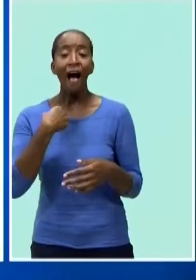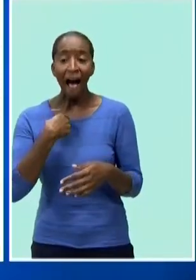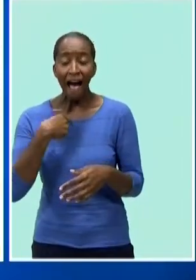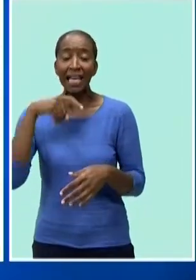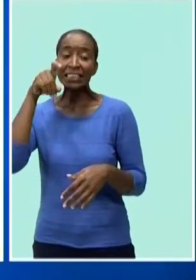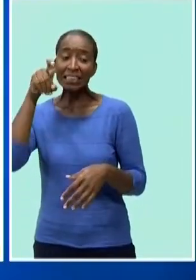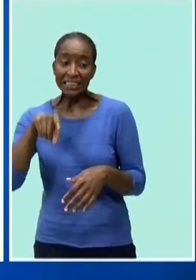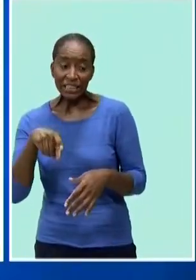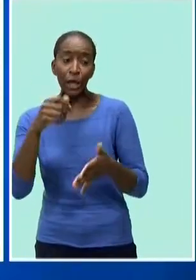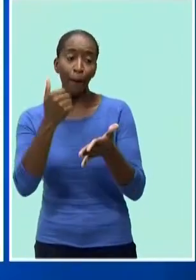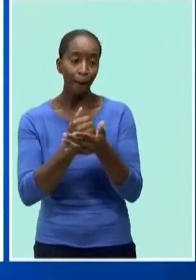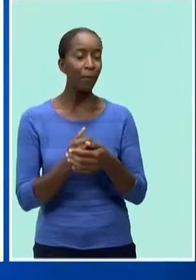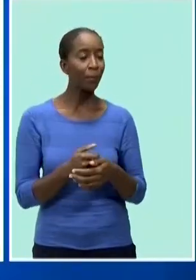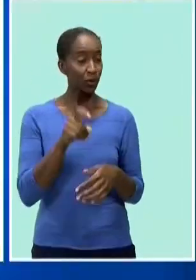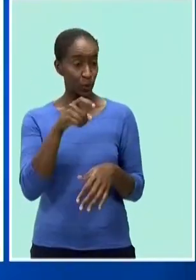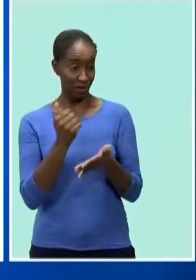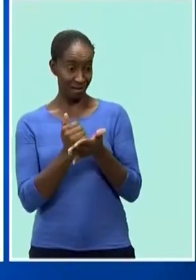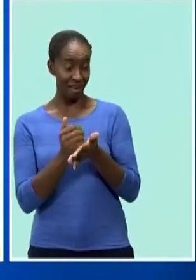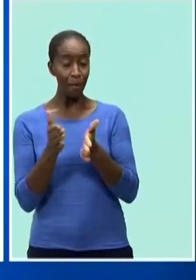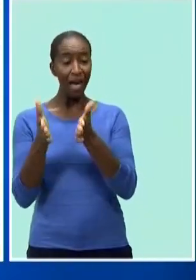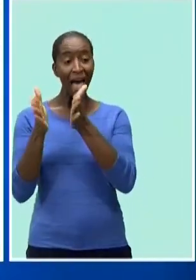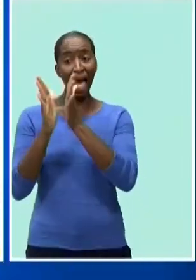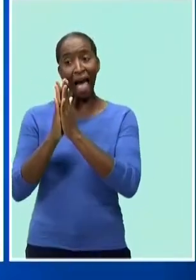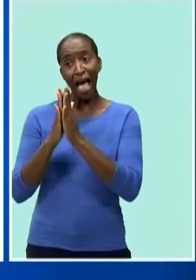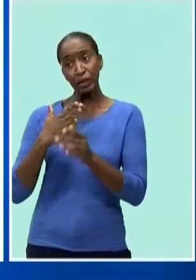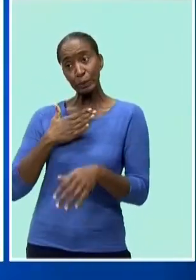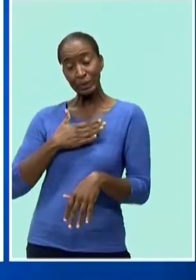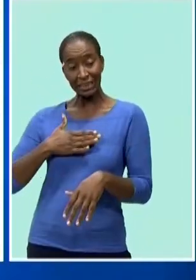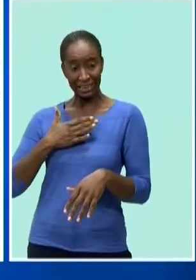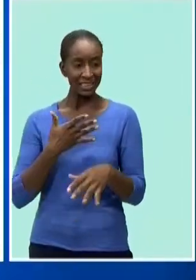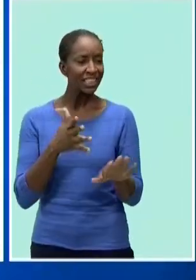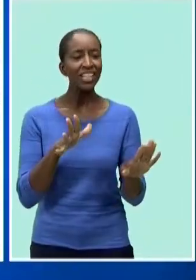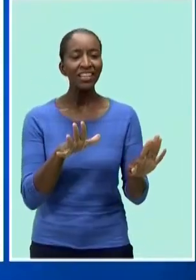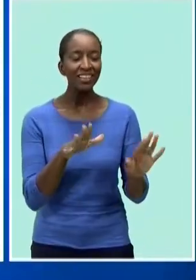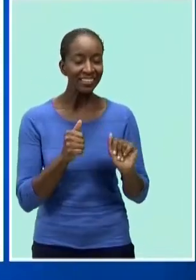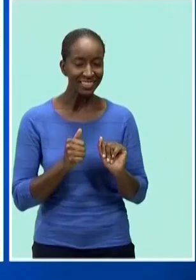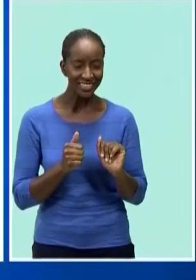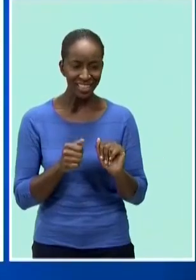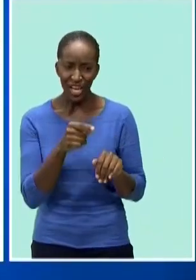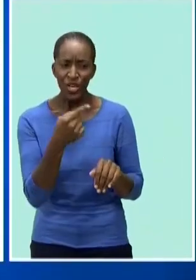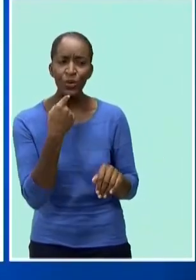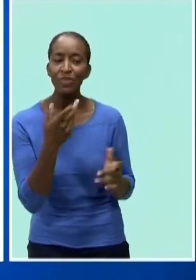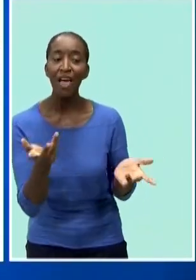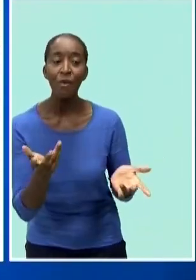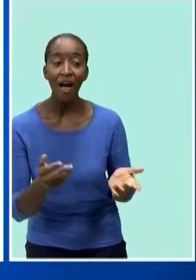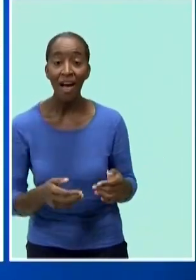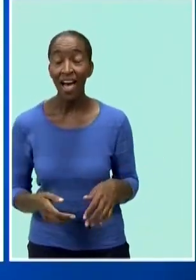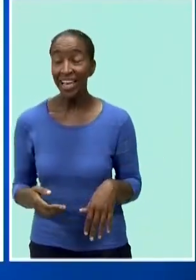help, you ask for it politely. I need help. What's the magic word?